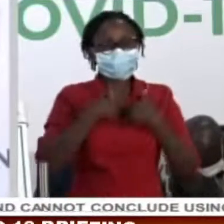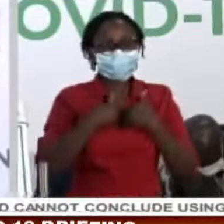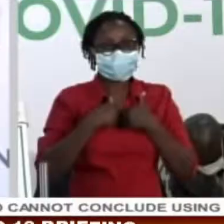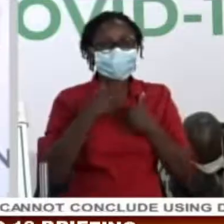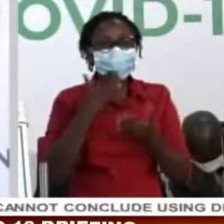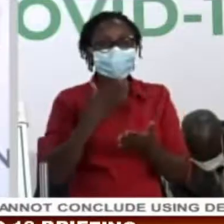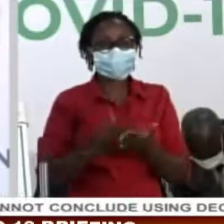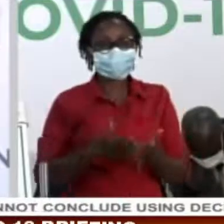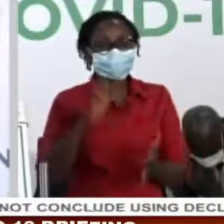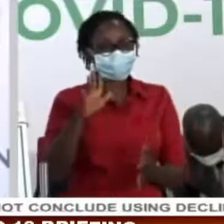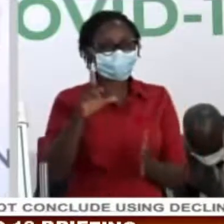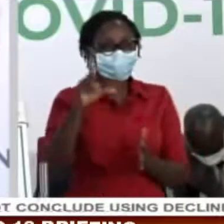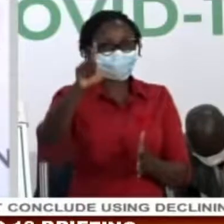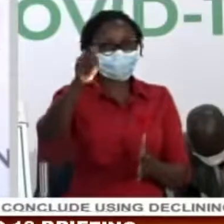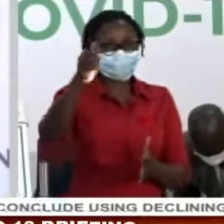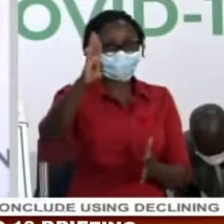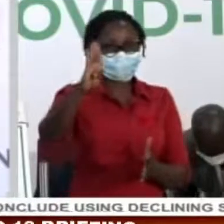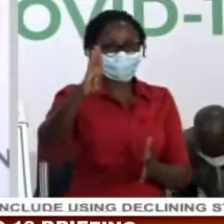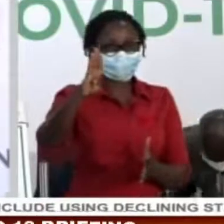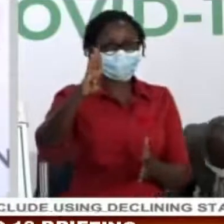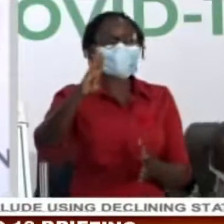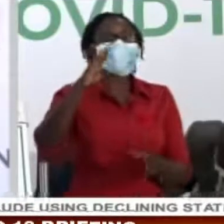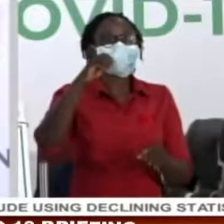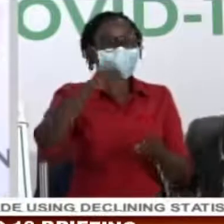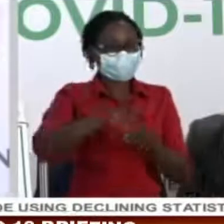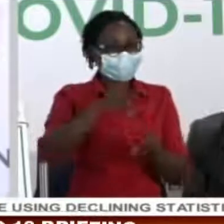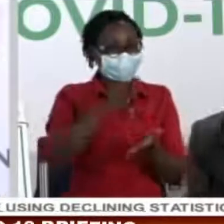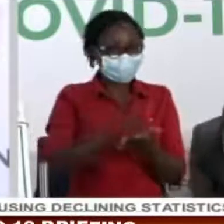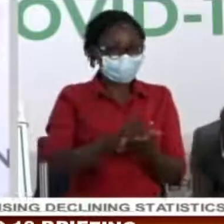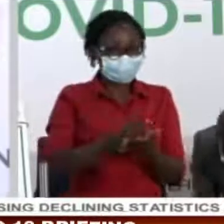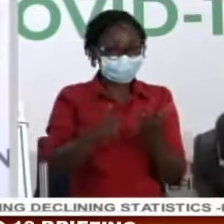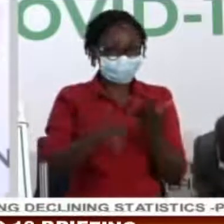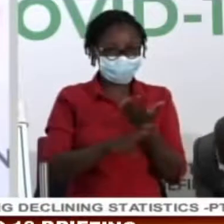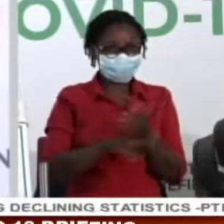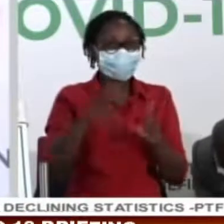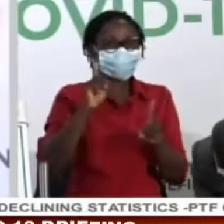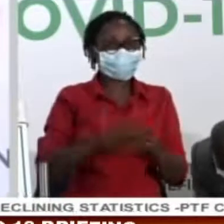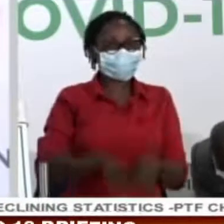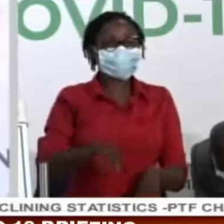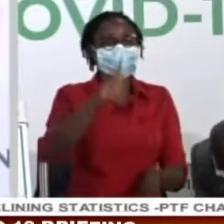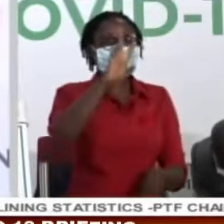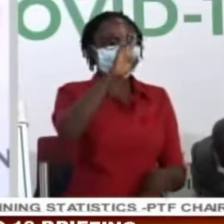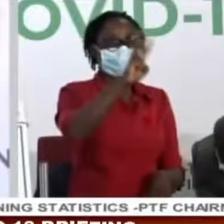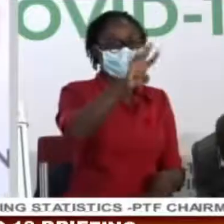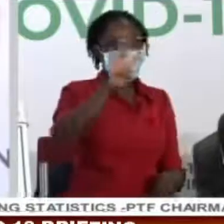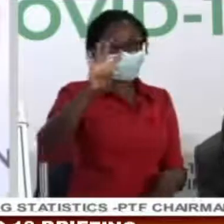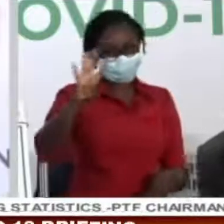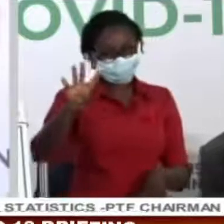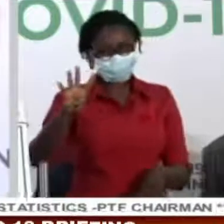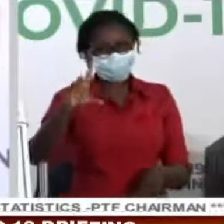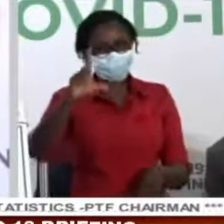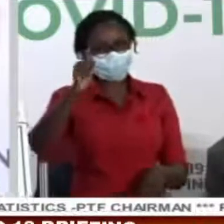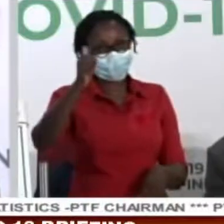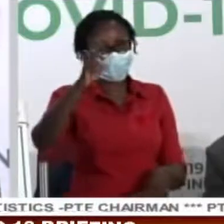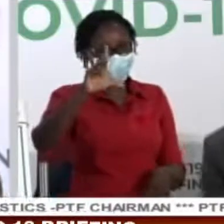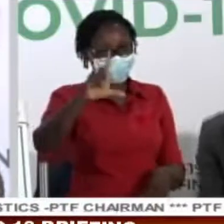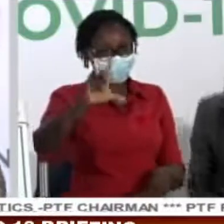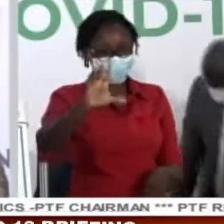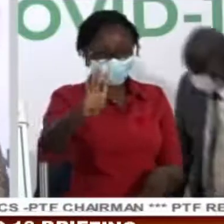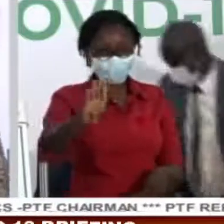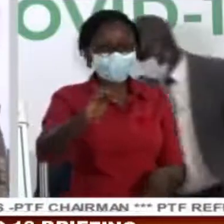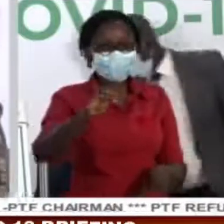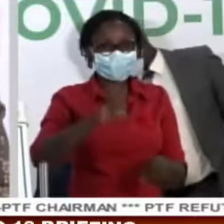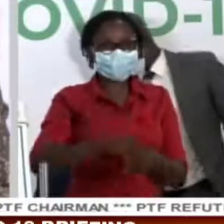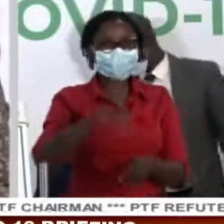in March to 64 labs 6 months into the response.